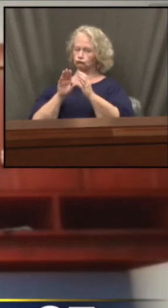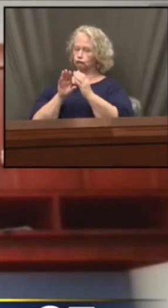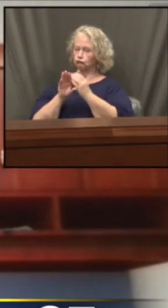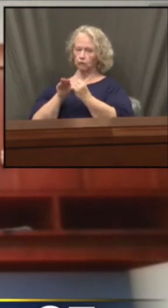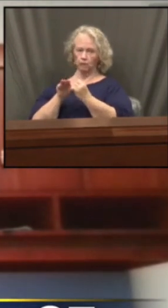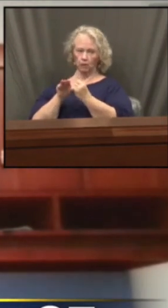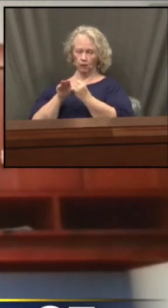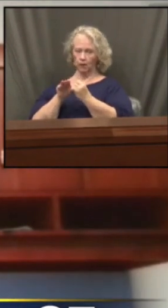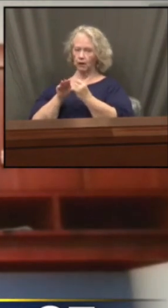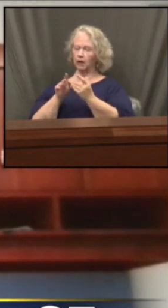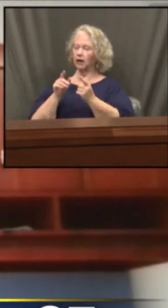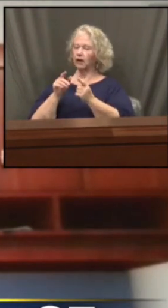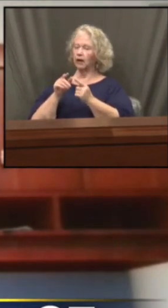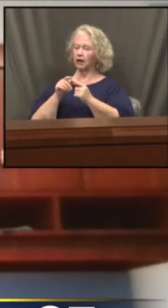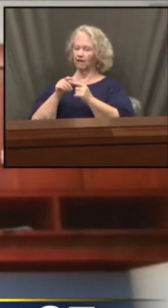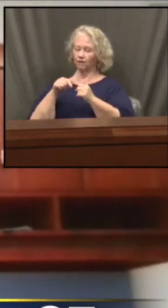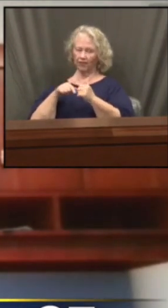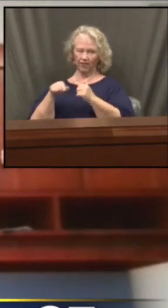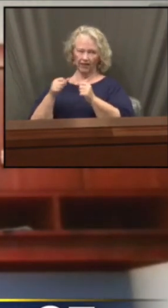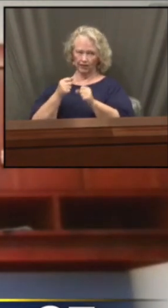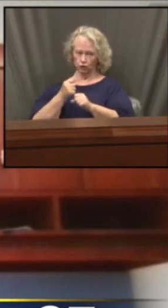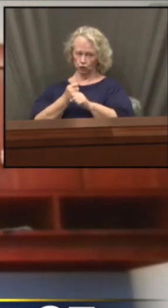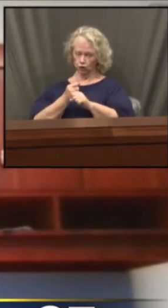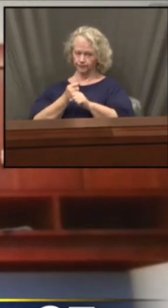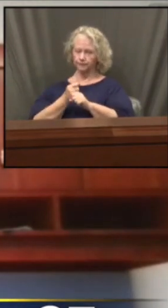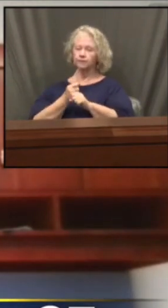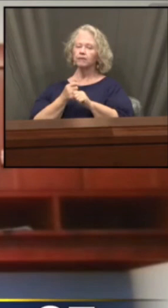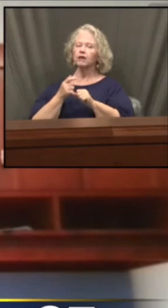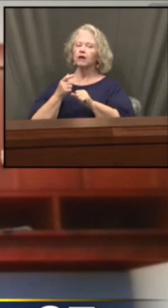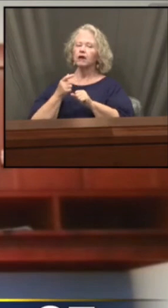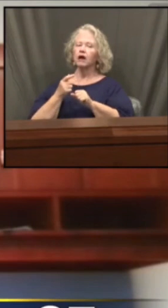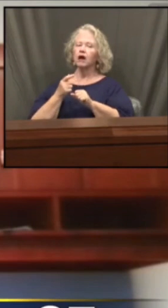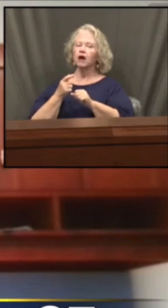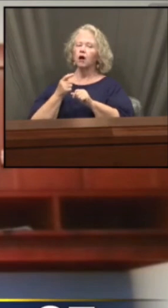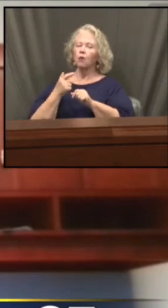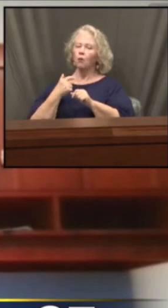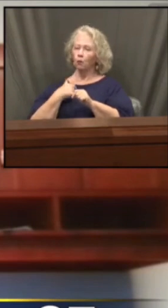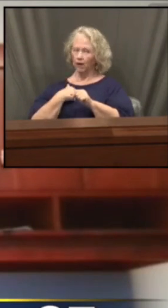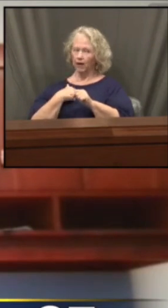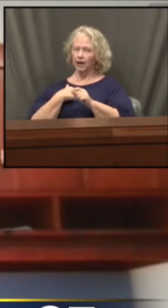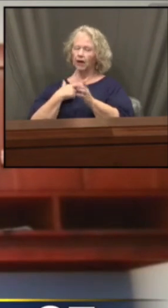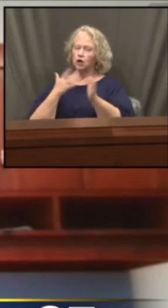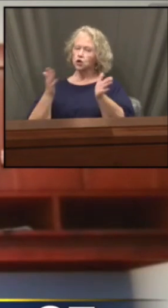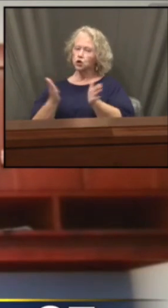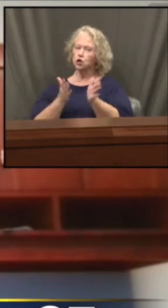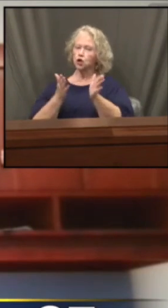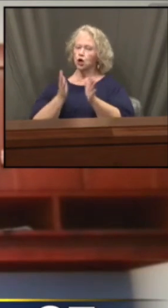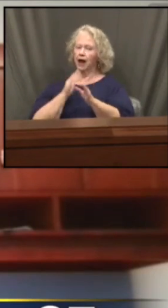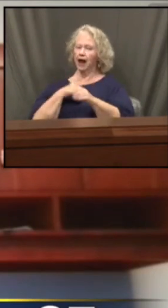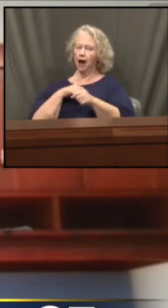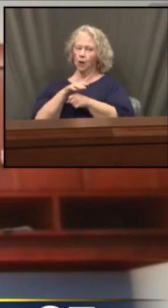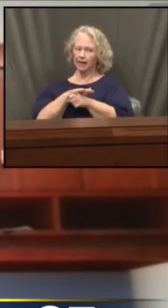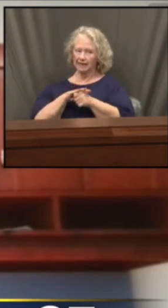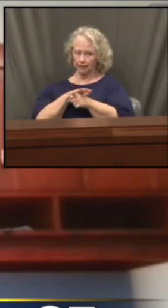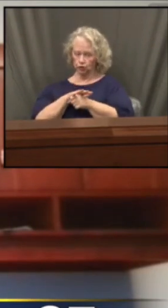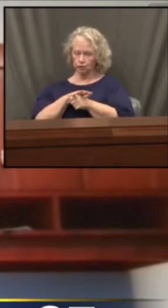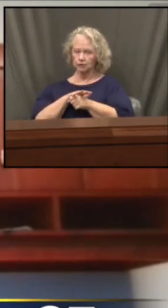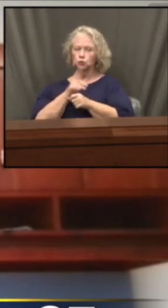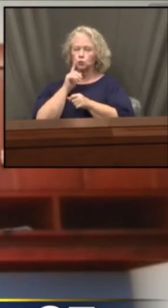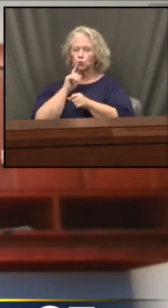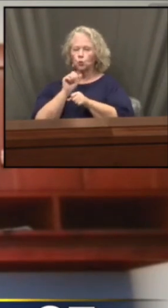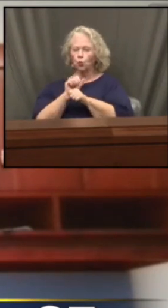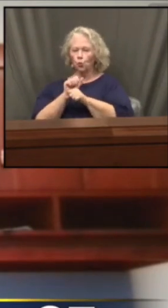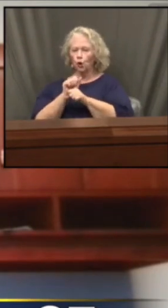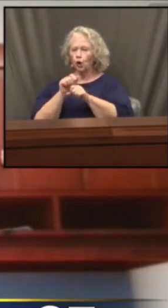22-23 school year. And so we provided guidance to certainly encourage our districts to work in those individual